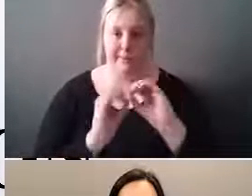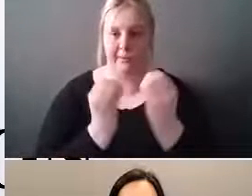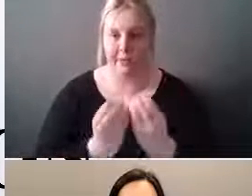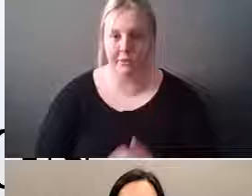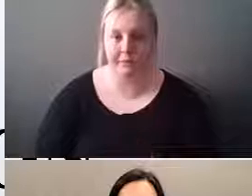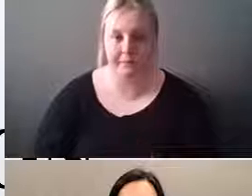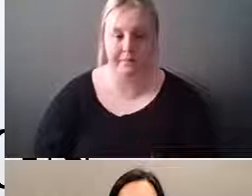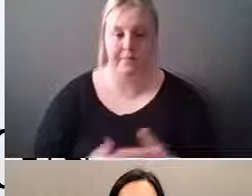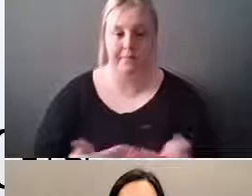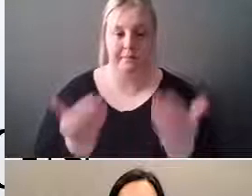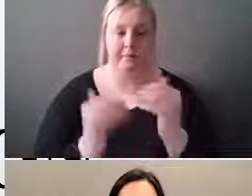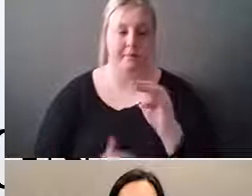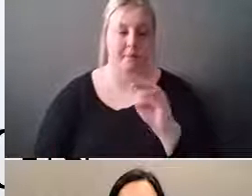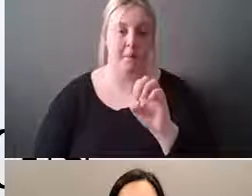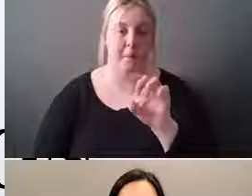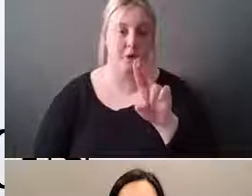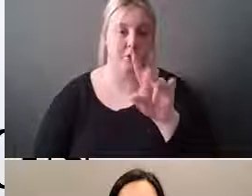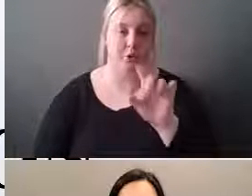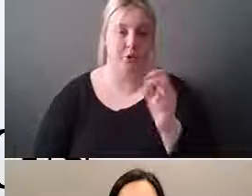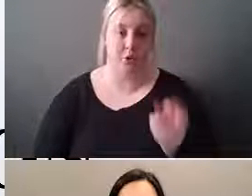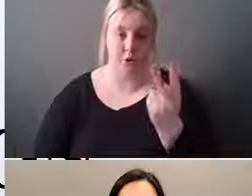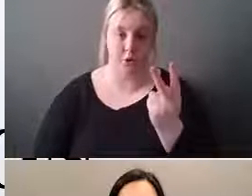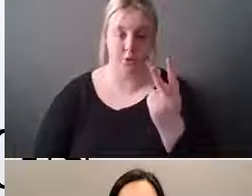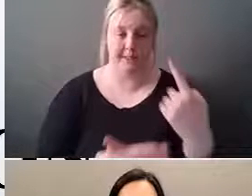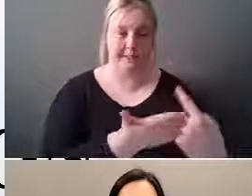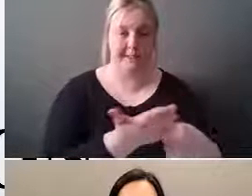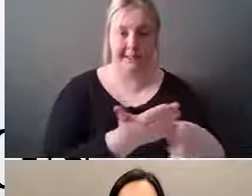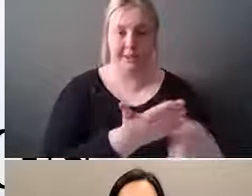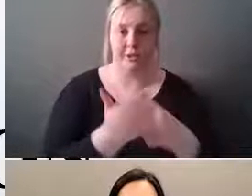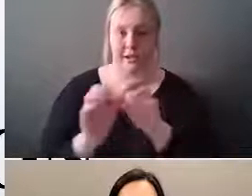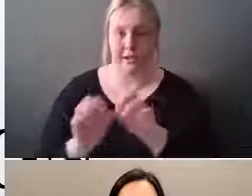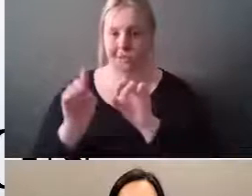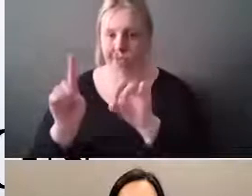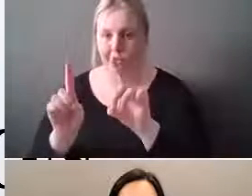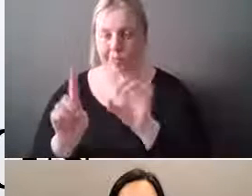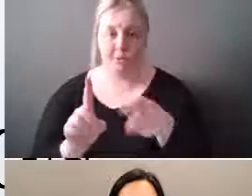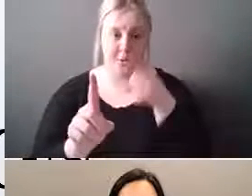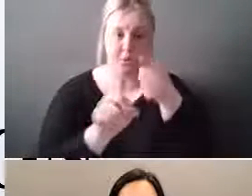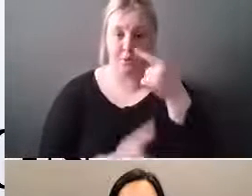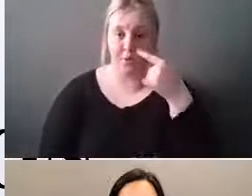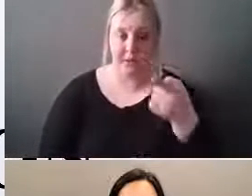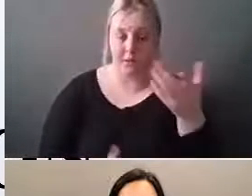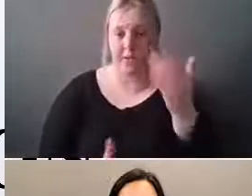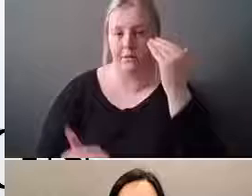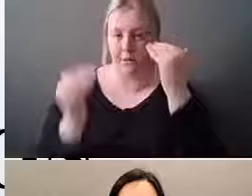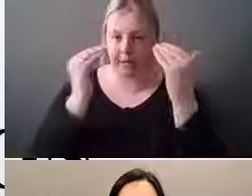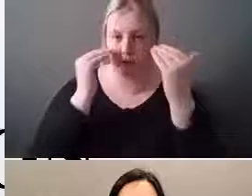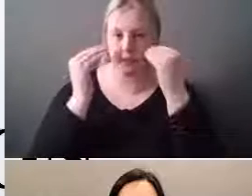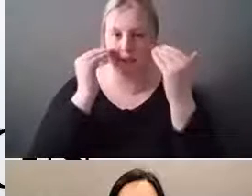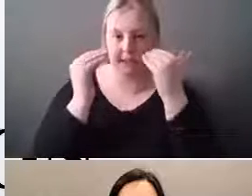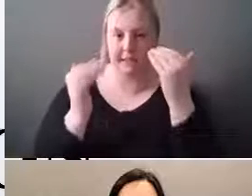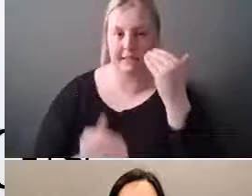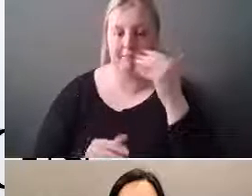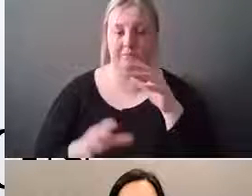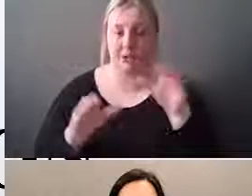Module 2 is discussion and education. So the aim for this module is awareness raising. The activities included